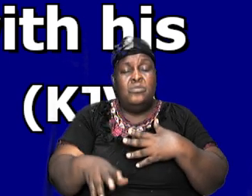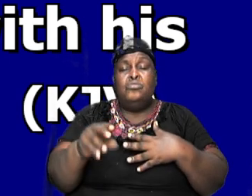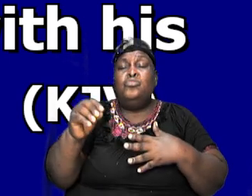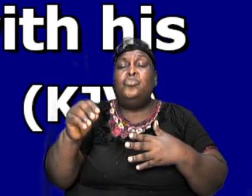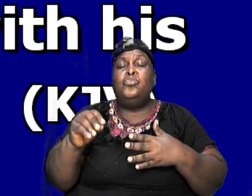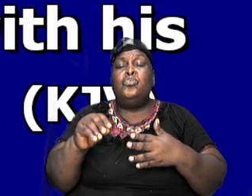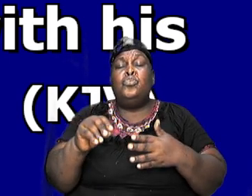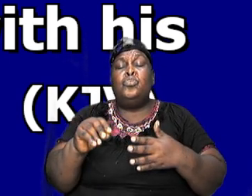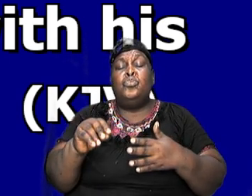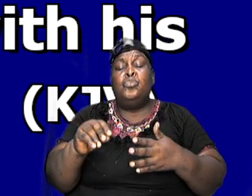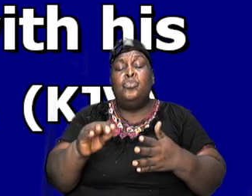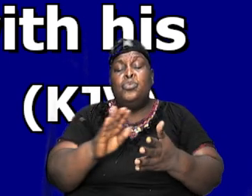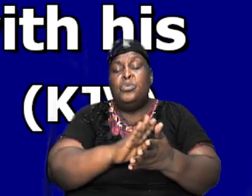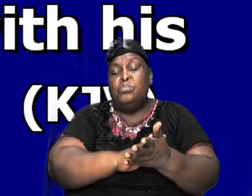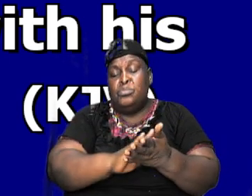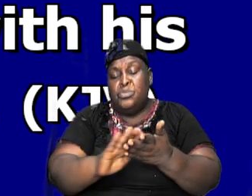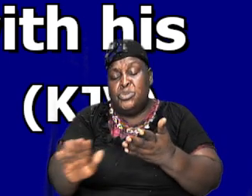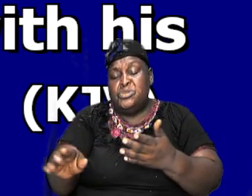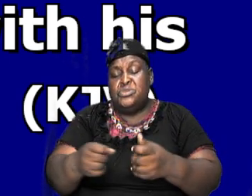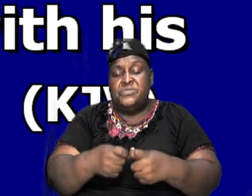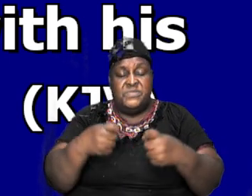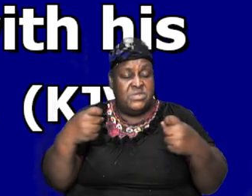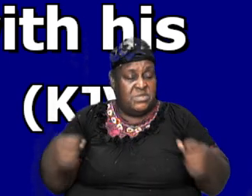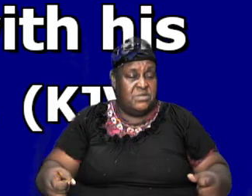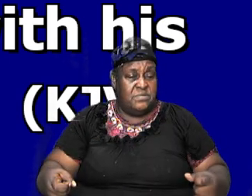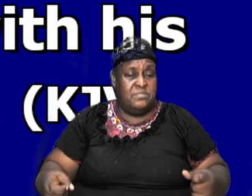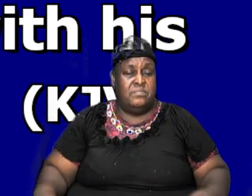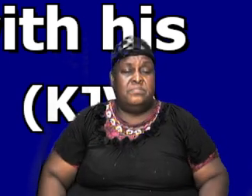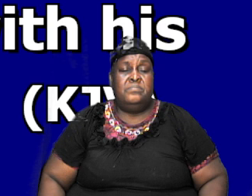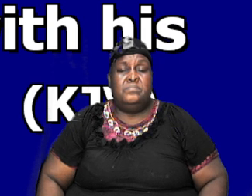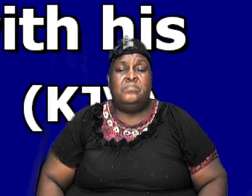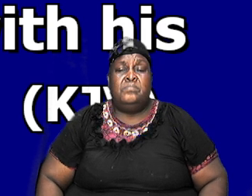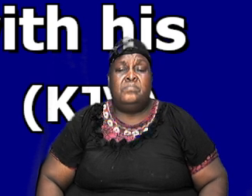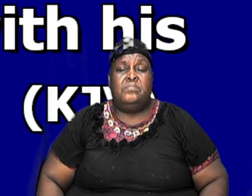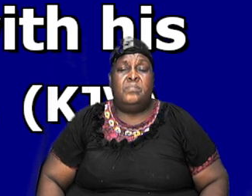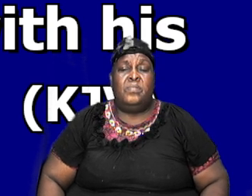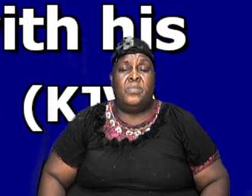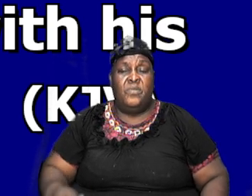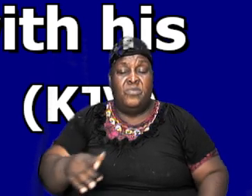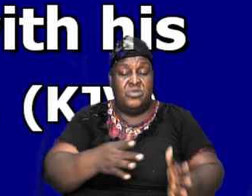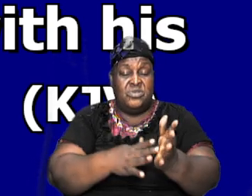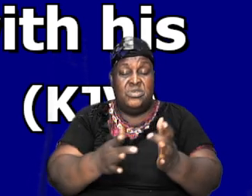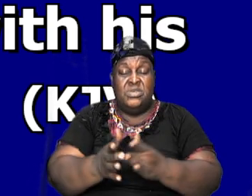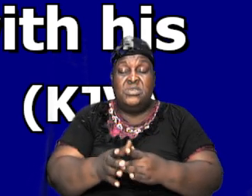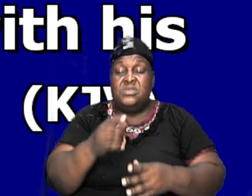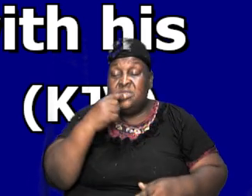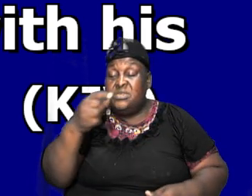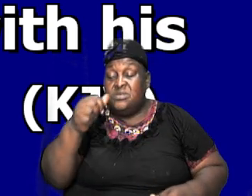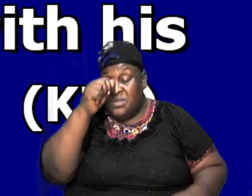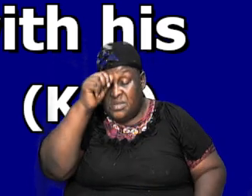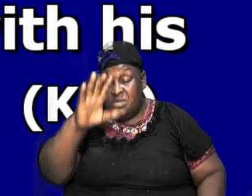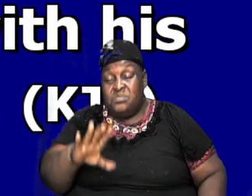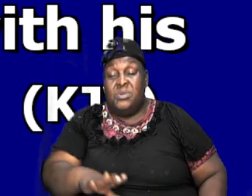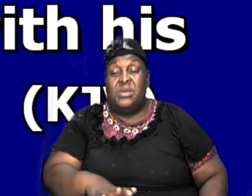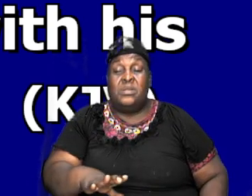no remission of sin. And so for Jesus to say to this man,